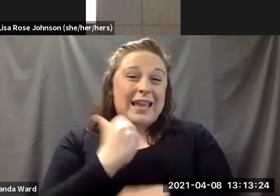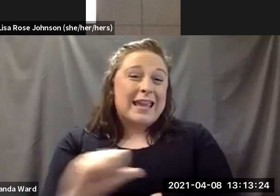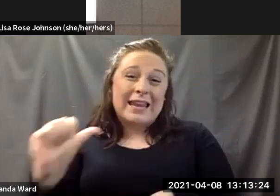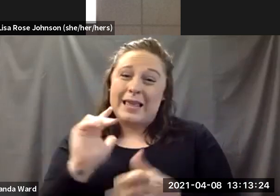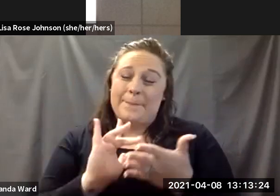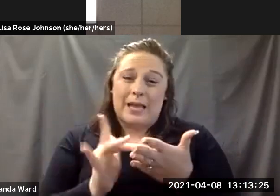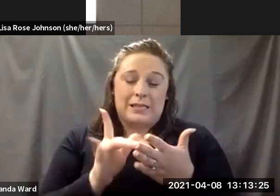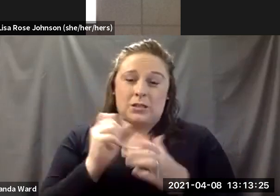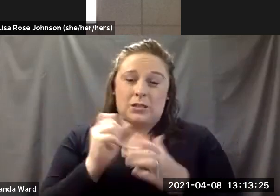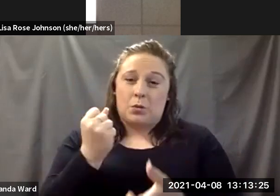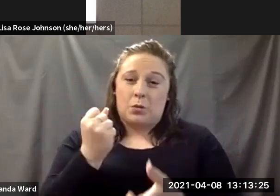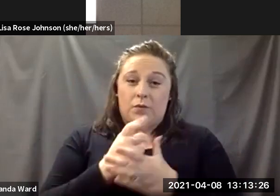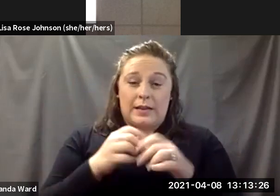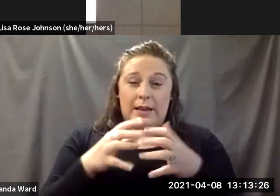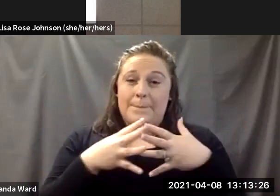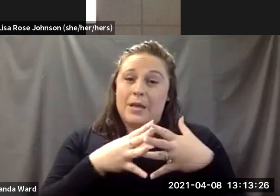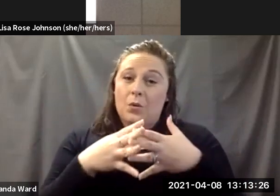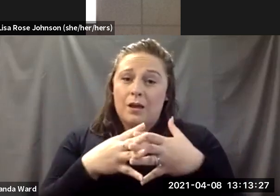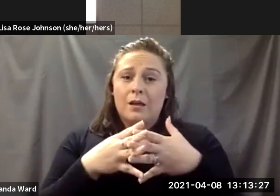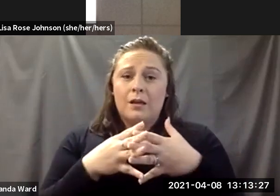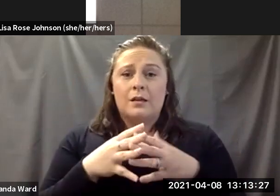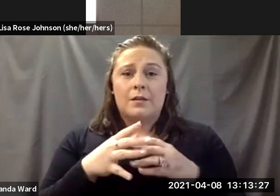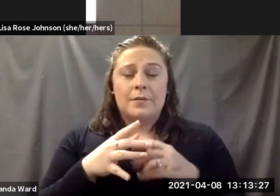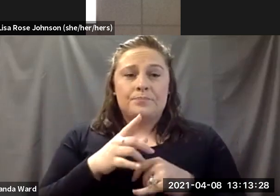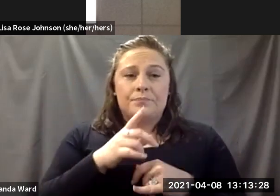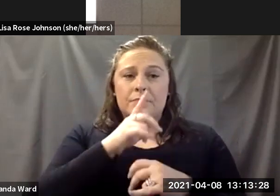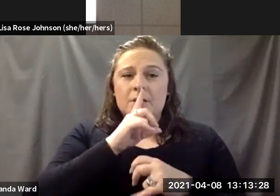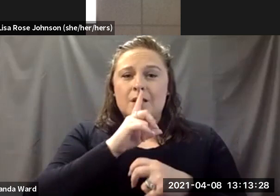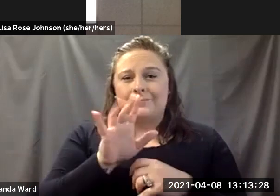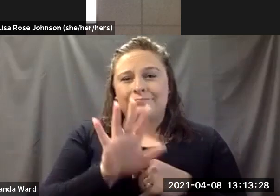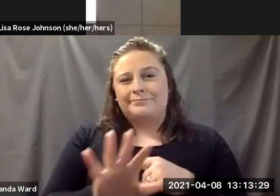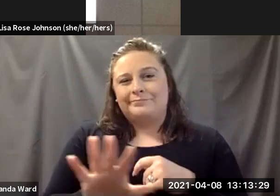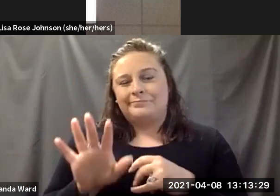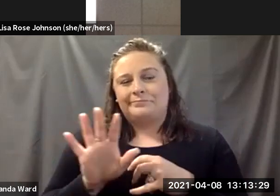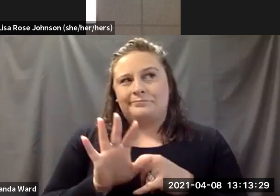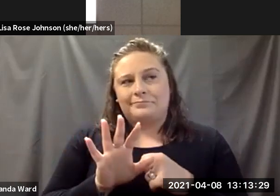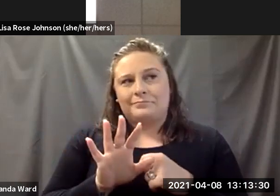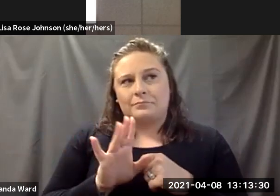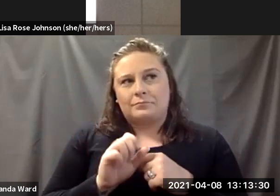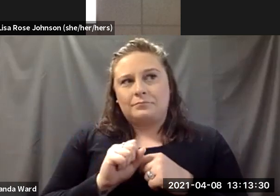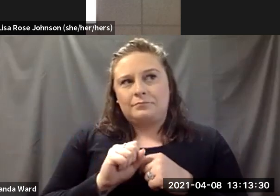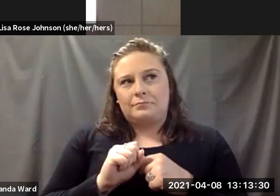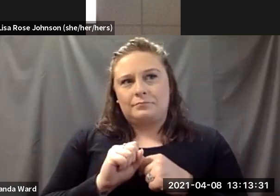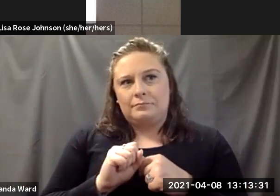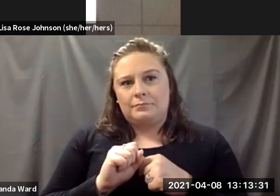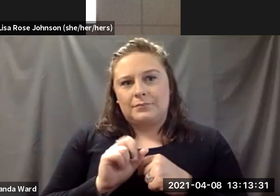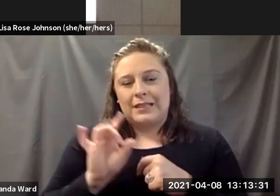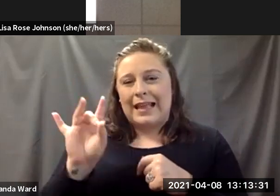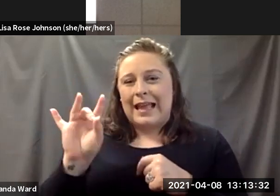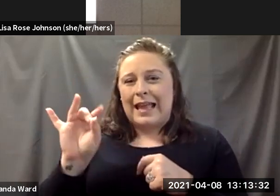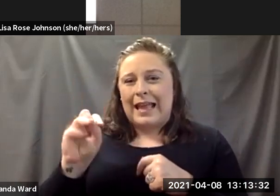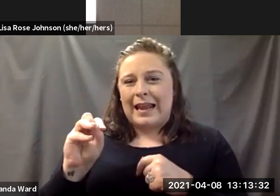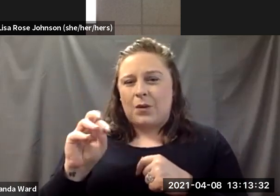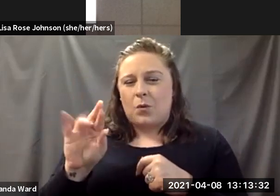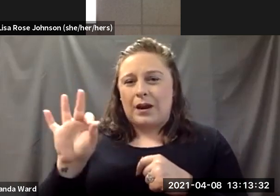in America. There are somewhere in the neighborhood of 80 or